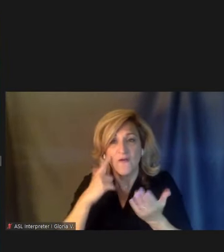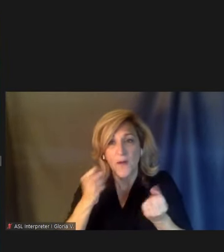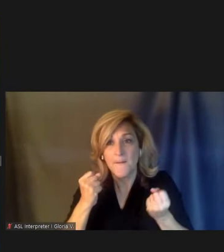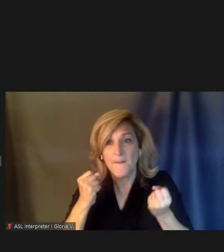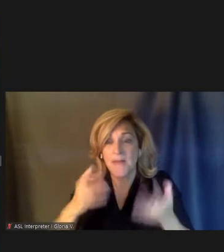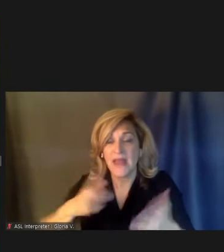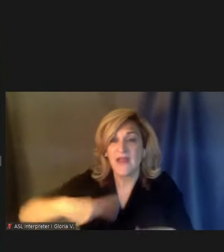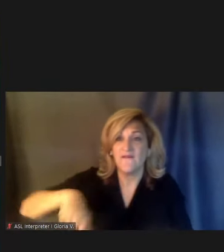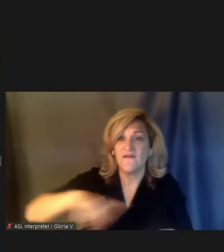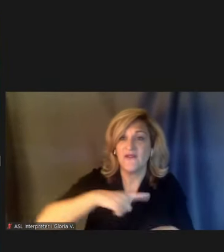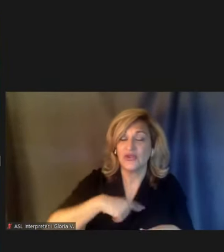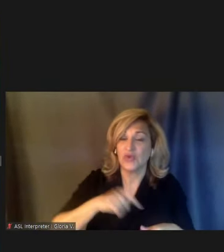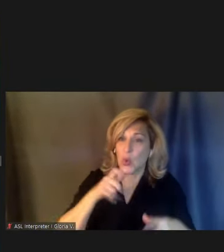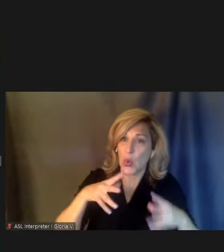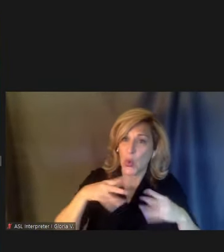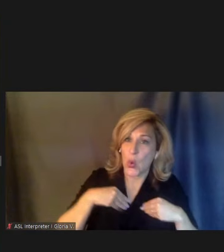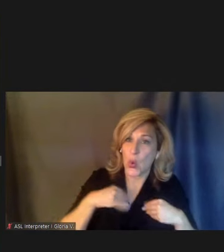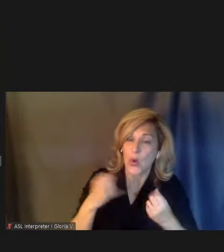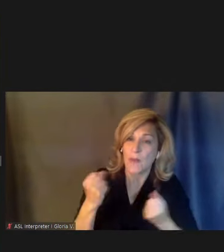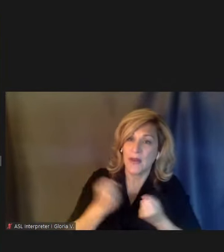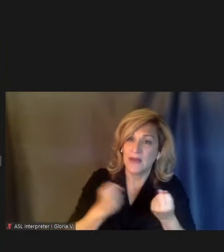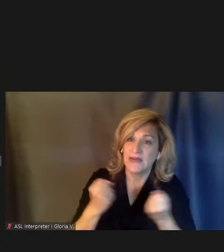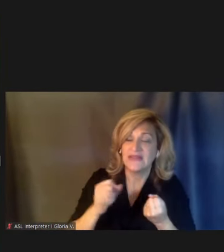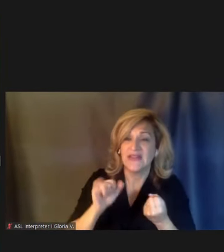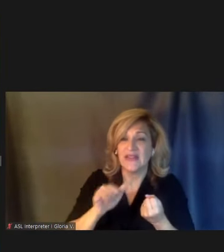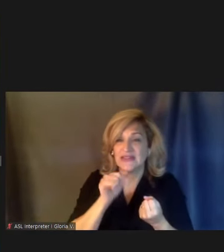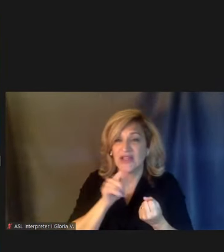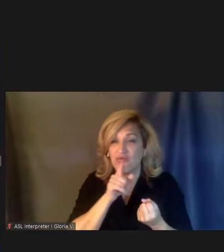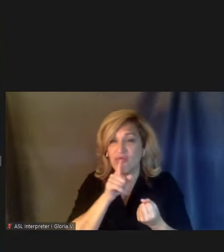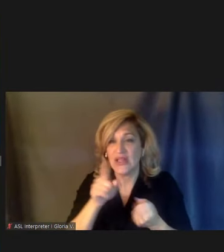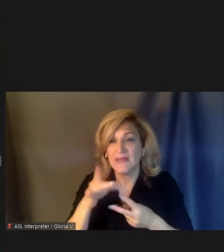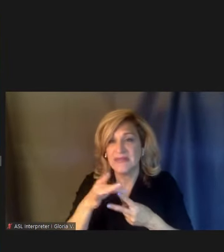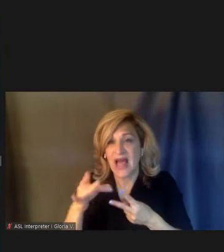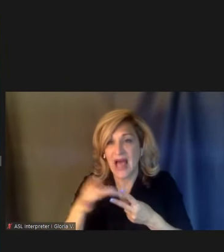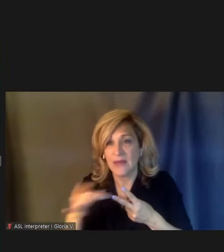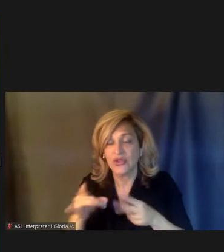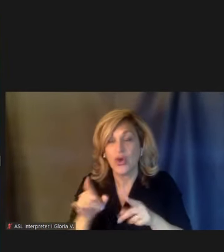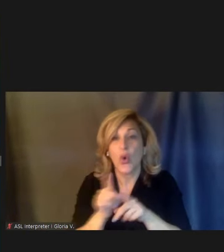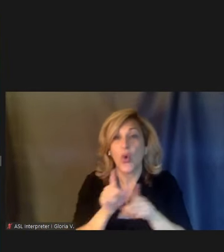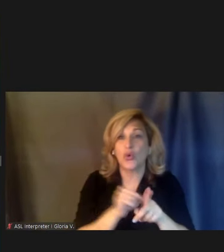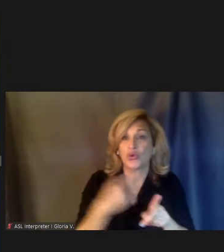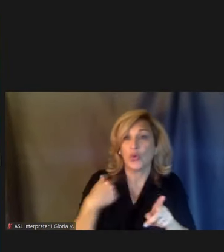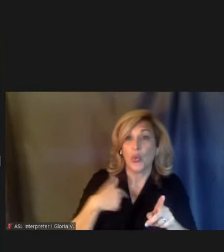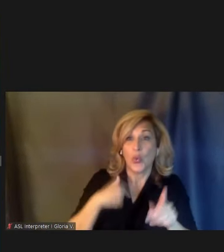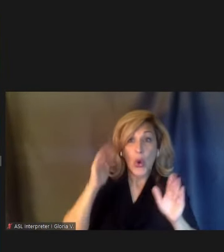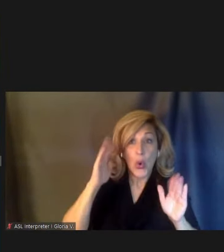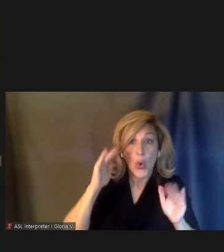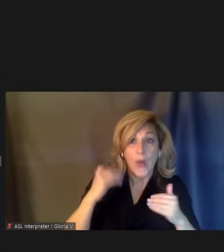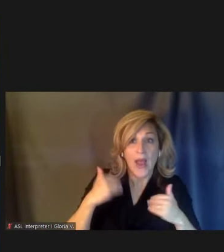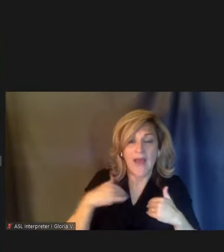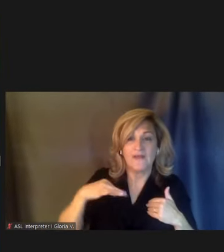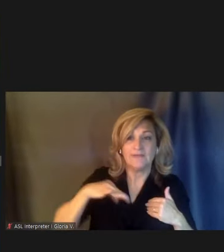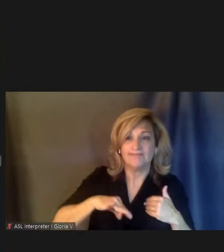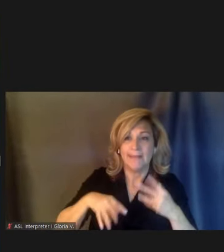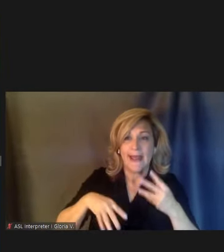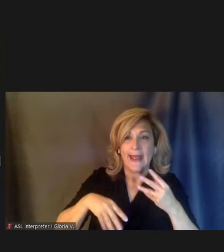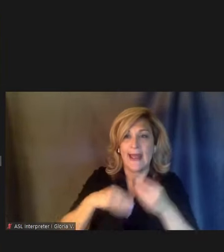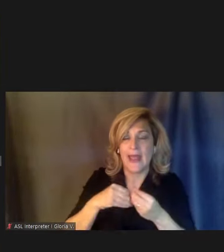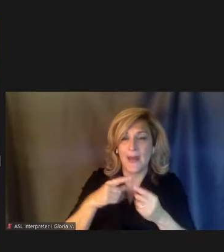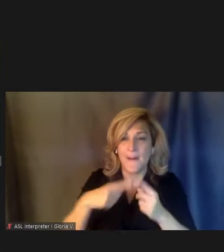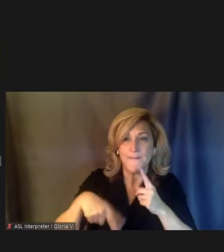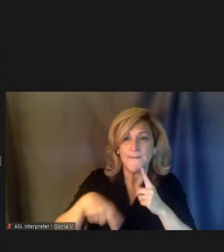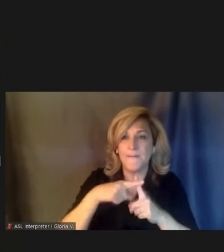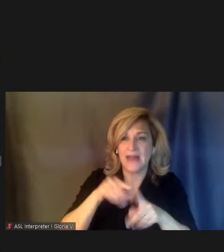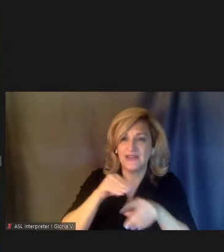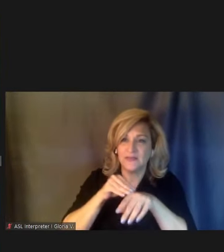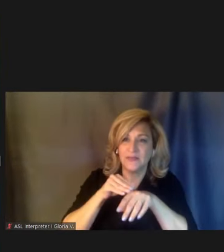who ownership of a vehicle is not a realistic option. Also, we would hopefully have the added benefit of a positive effect on the